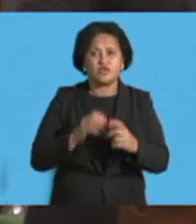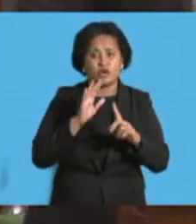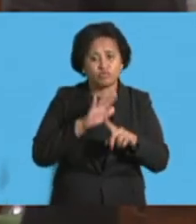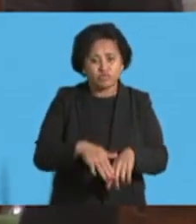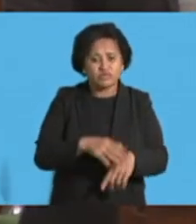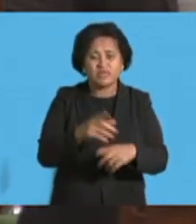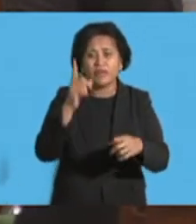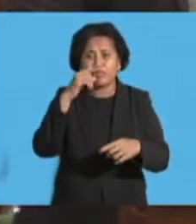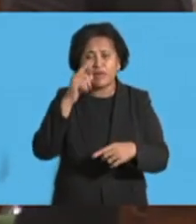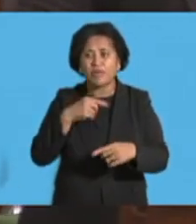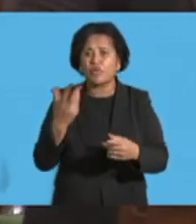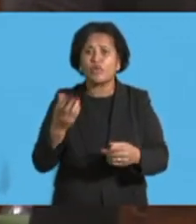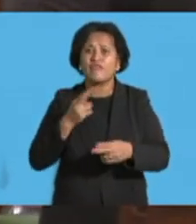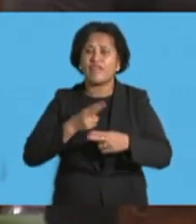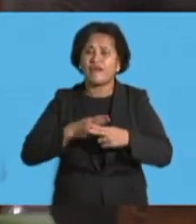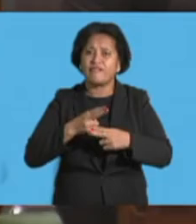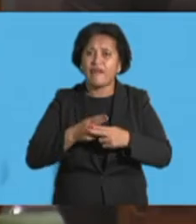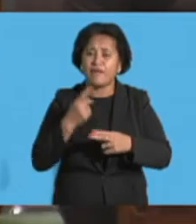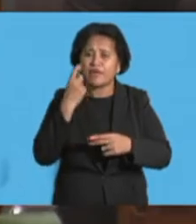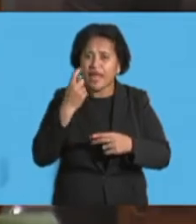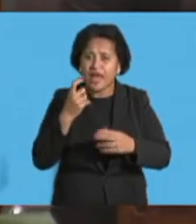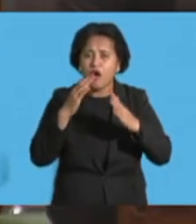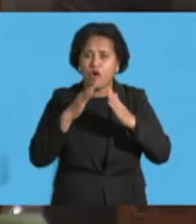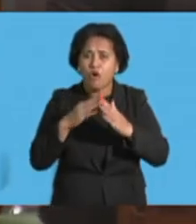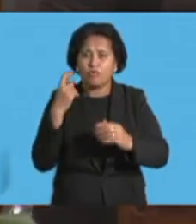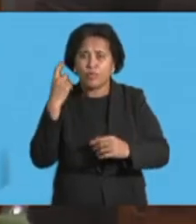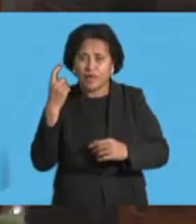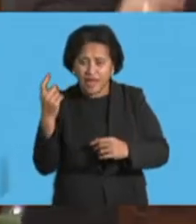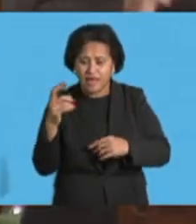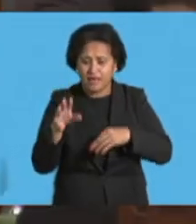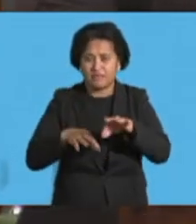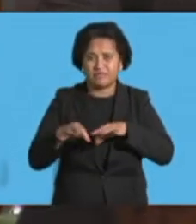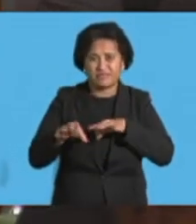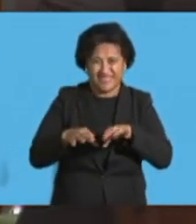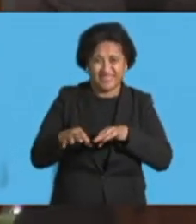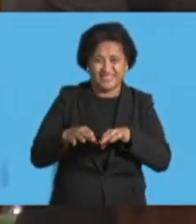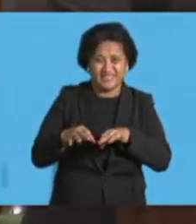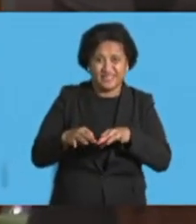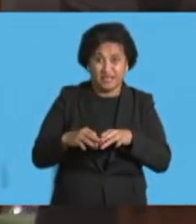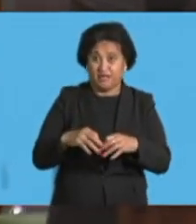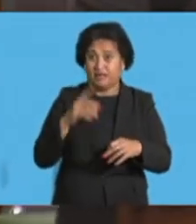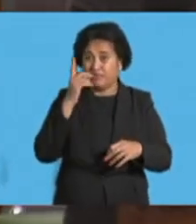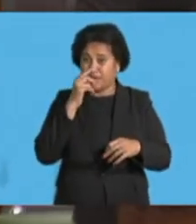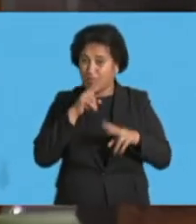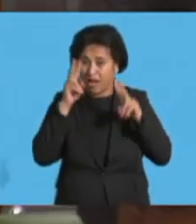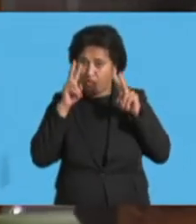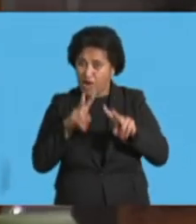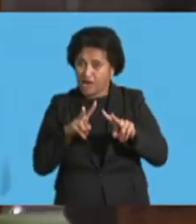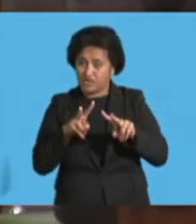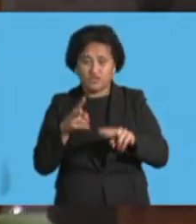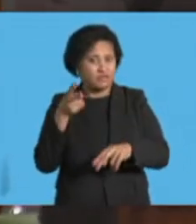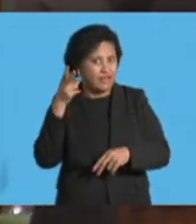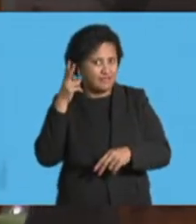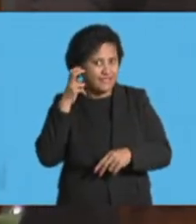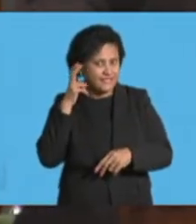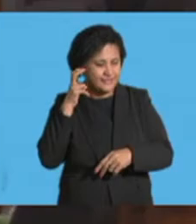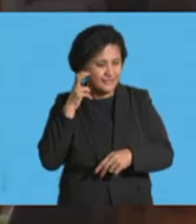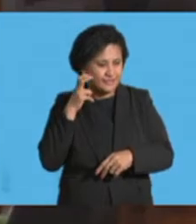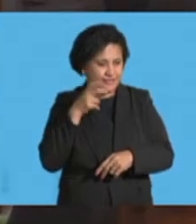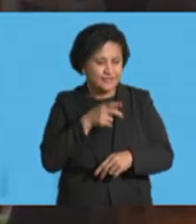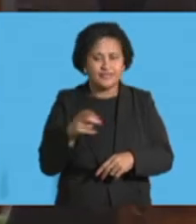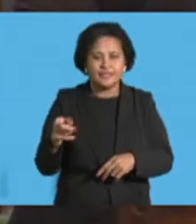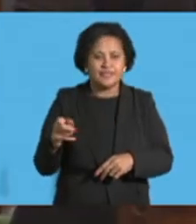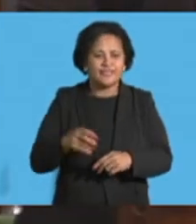advantage of the farm care, transport care, and home care initiatives. So people are watching and listening. Madam